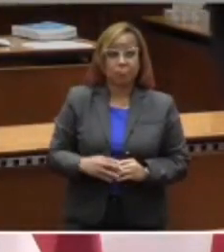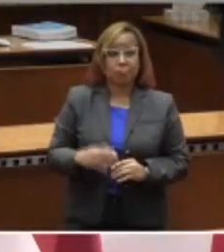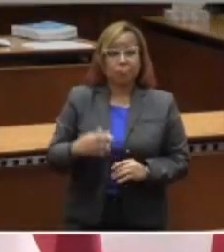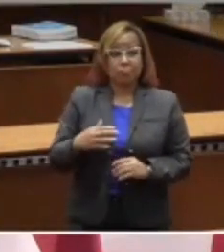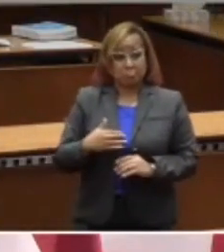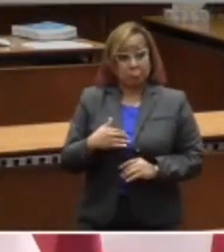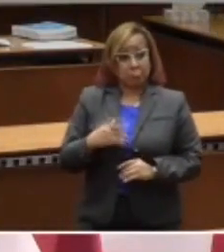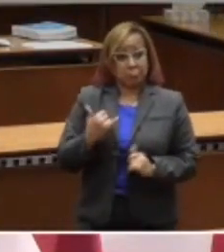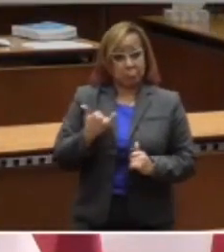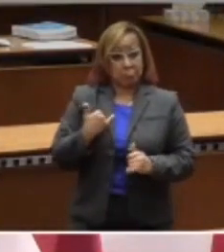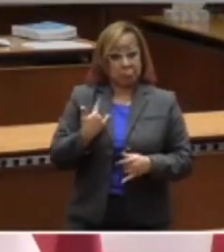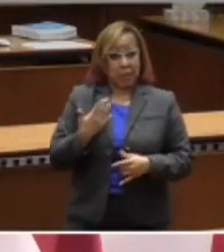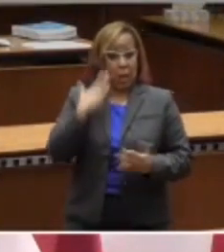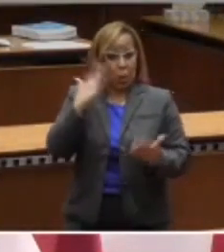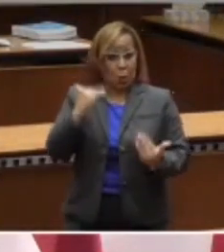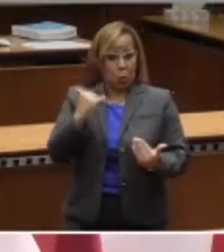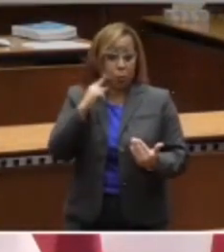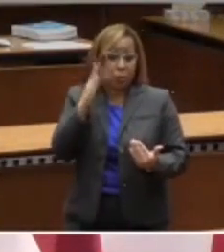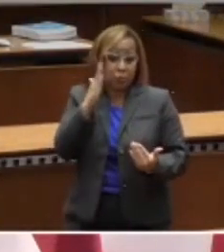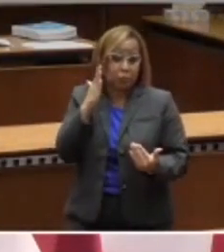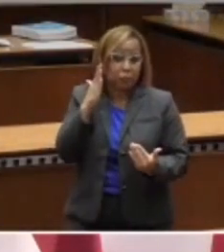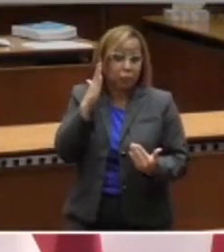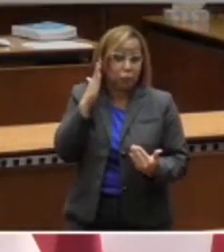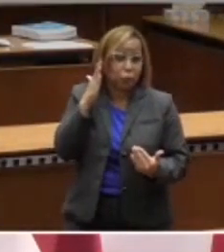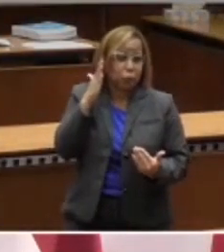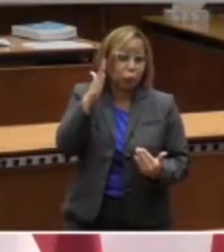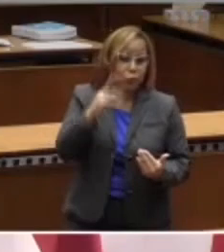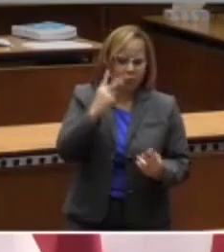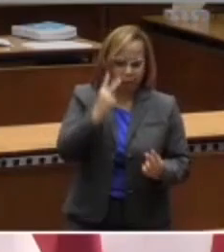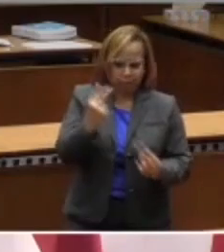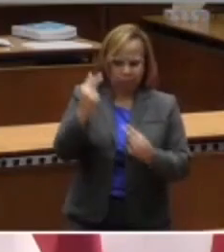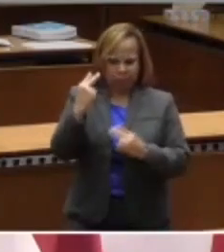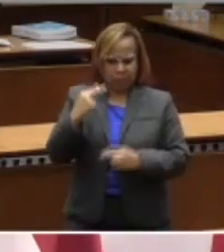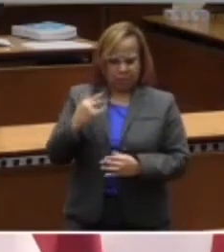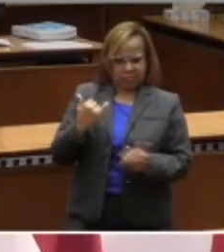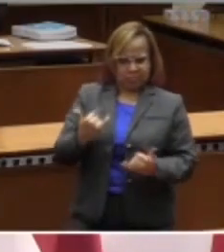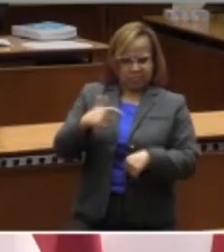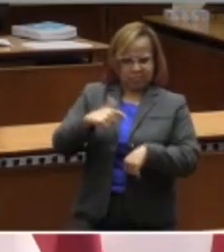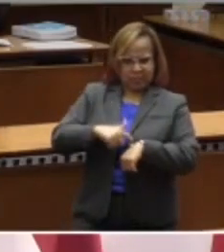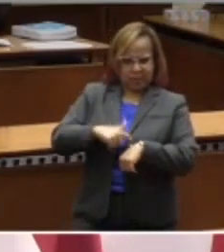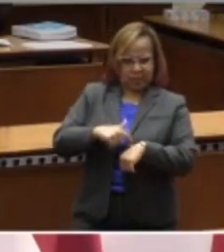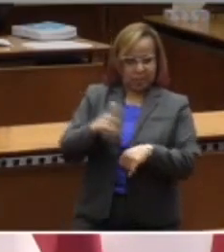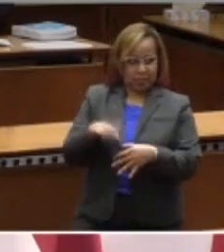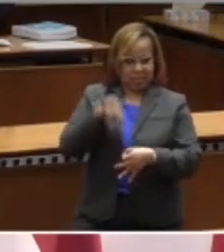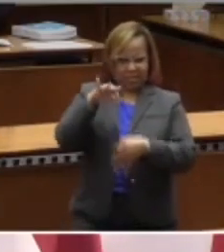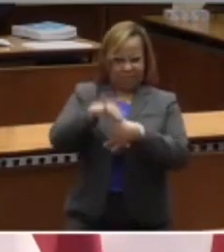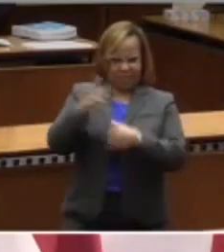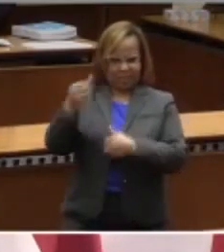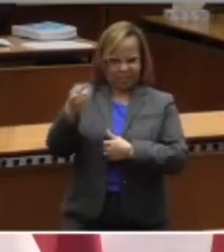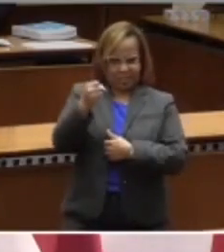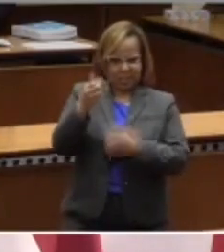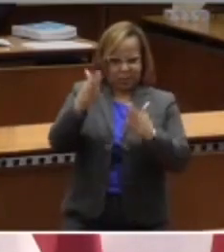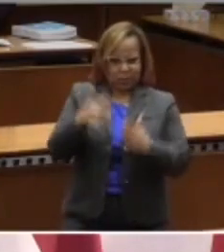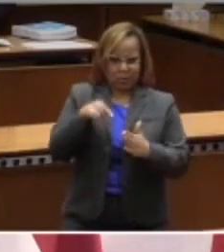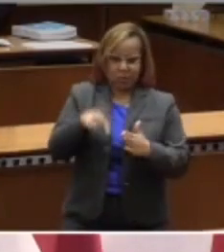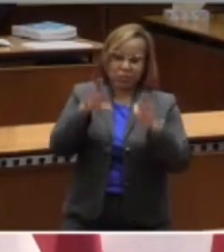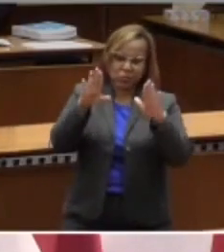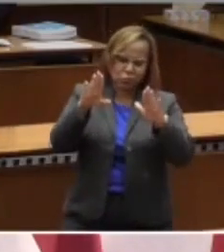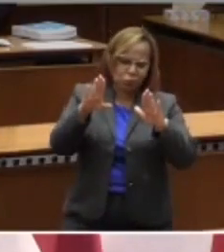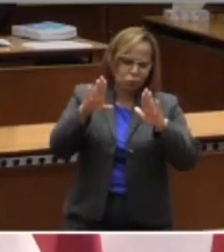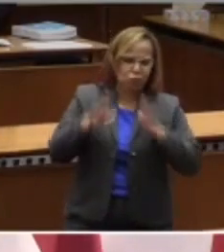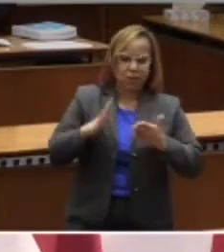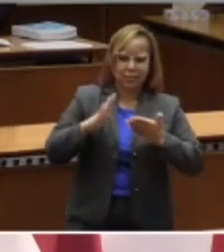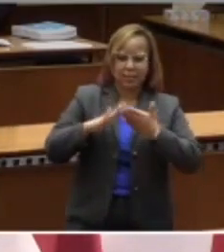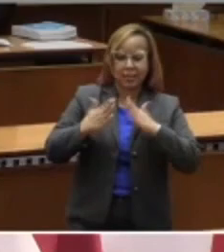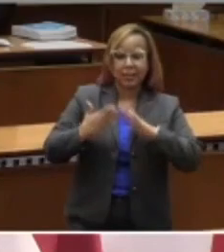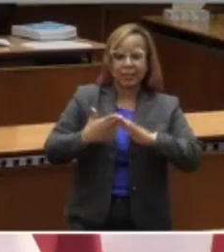hope that when future generations look back on us as the elected leaders of this great, great